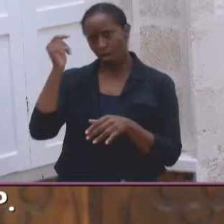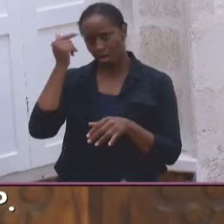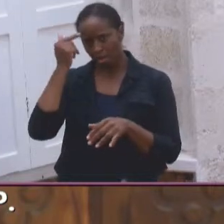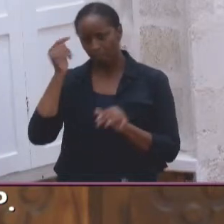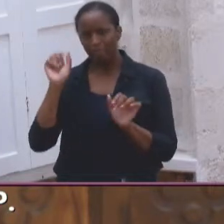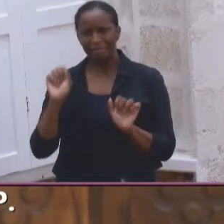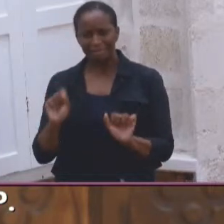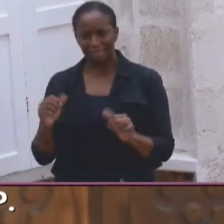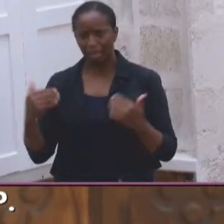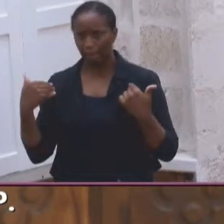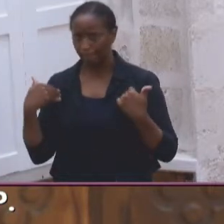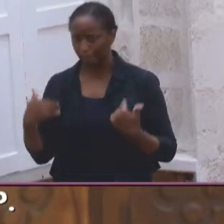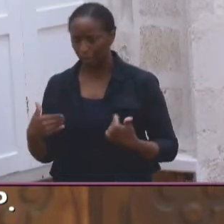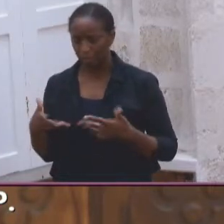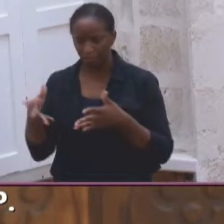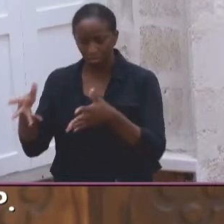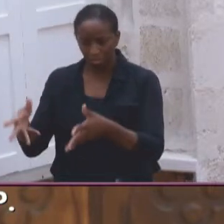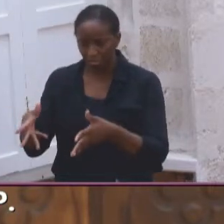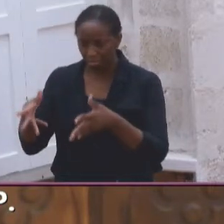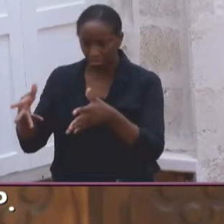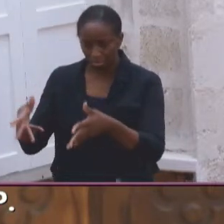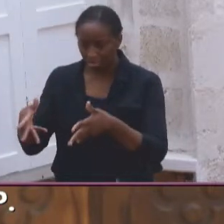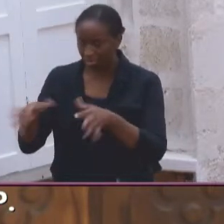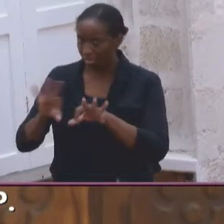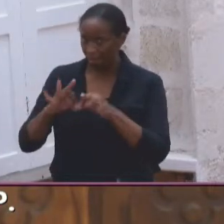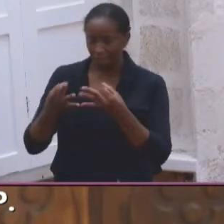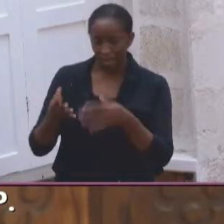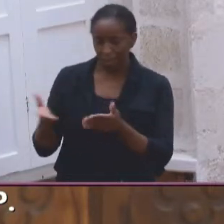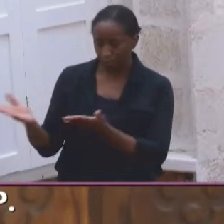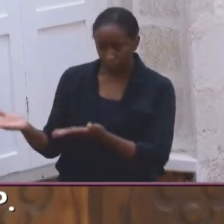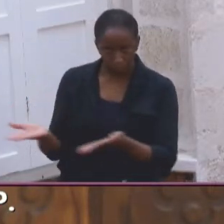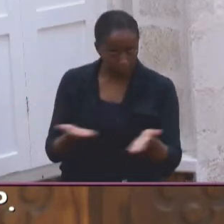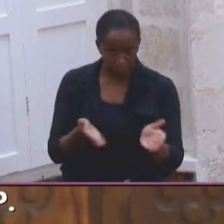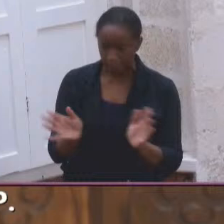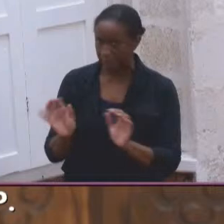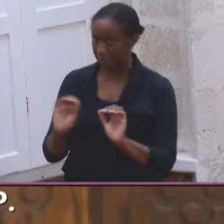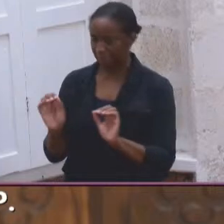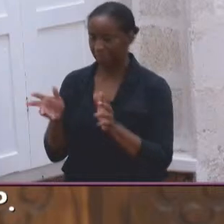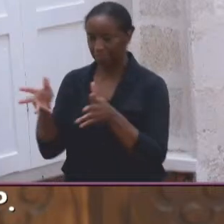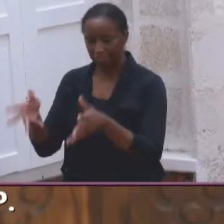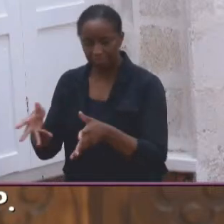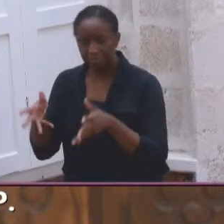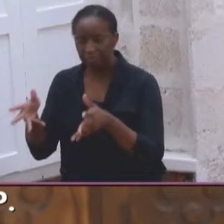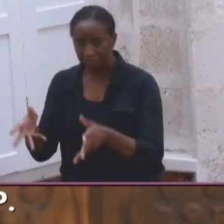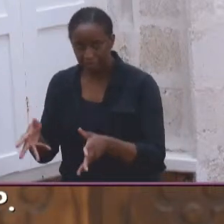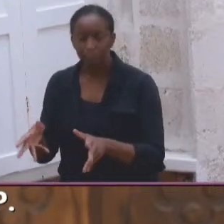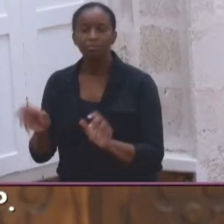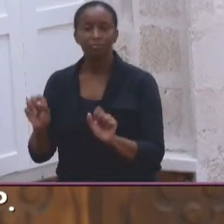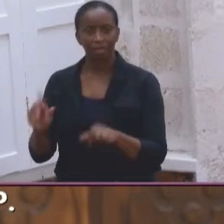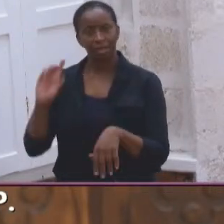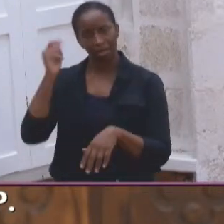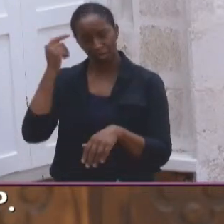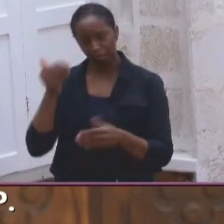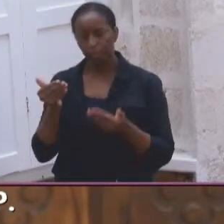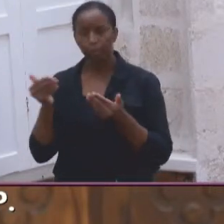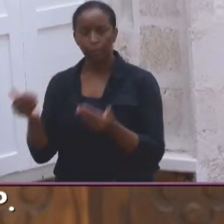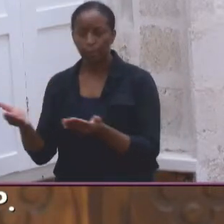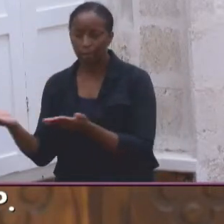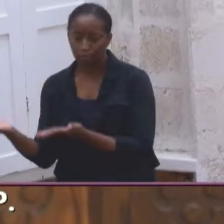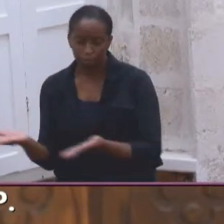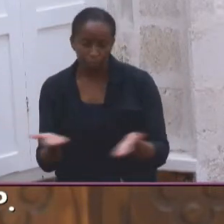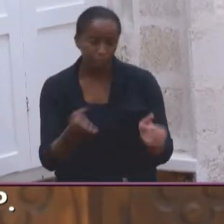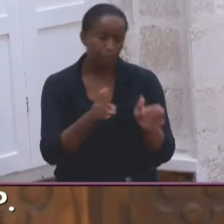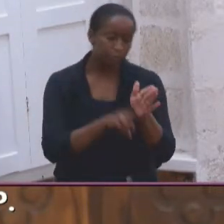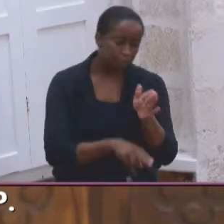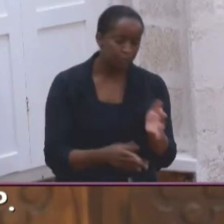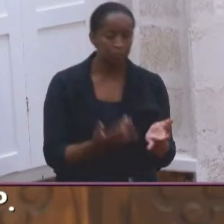bodies. In effect, Mr. President, I certainly don't plan to delay the Senate much on this. I believe it